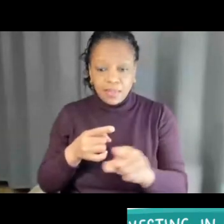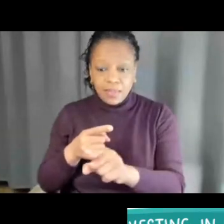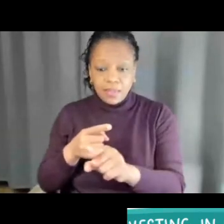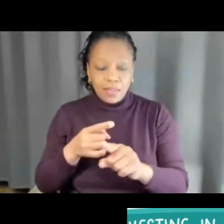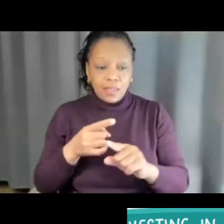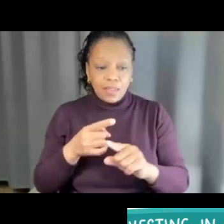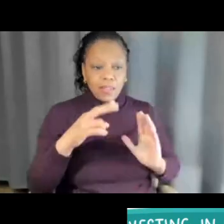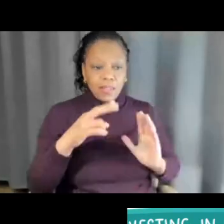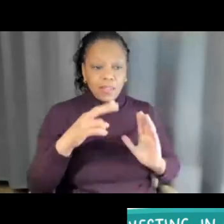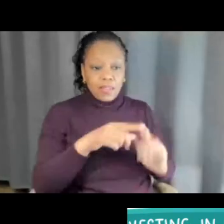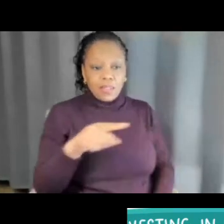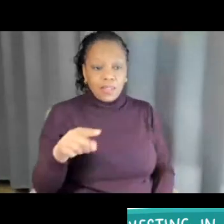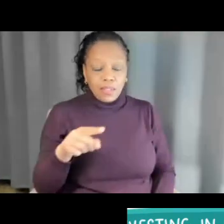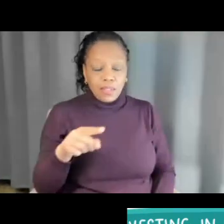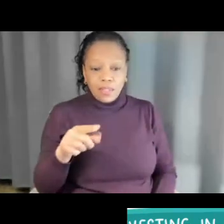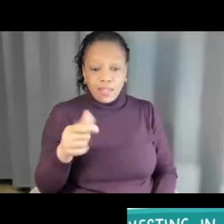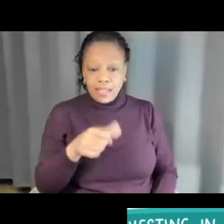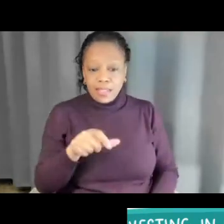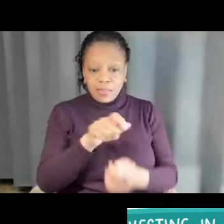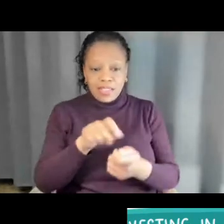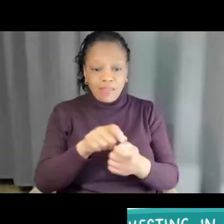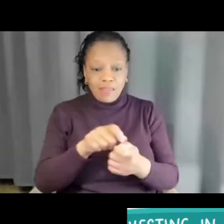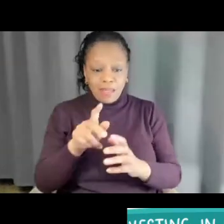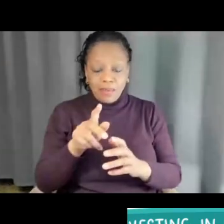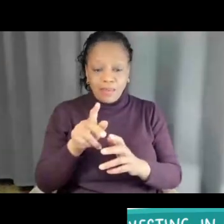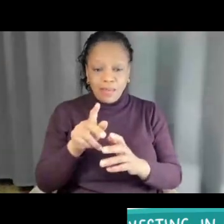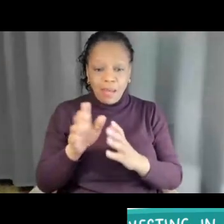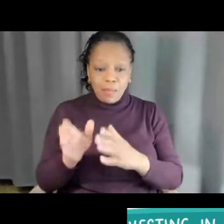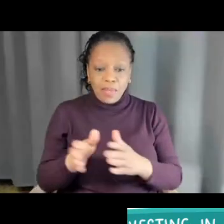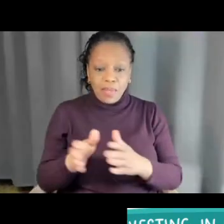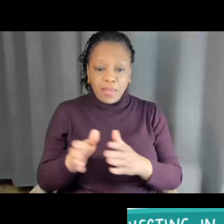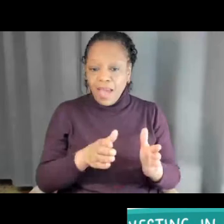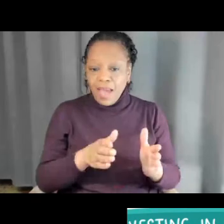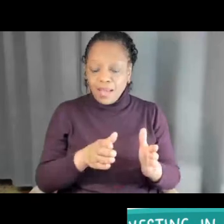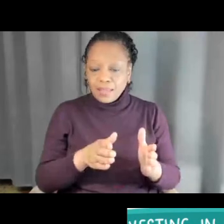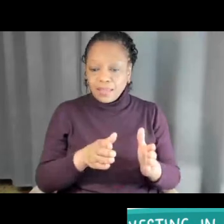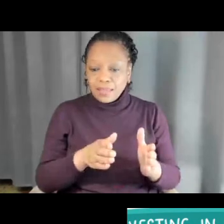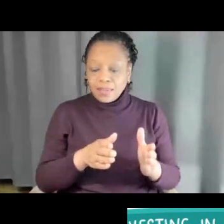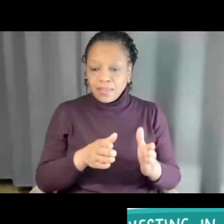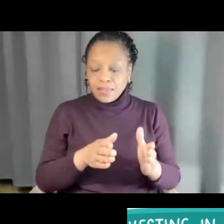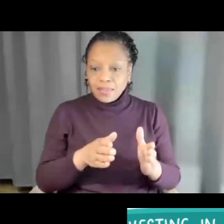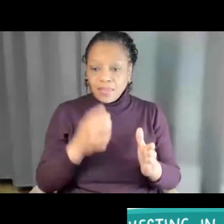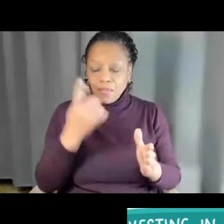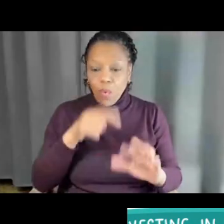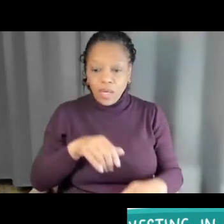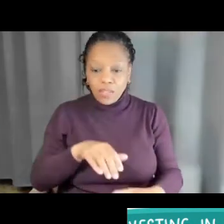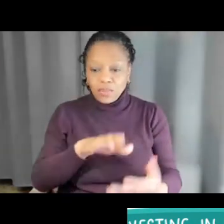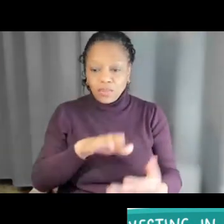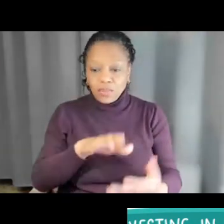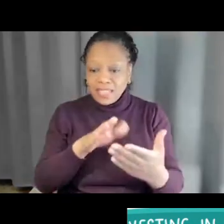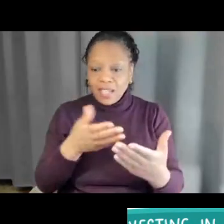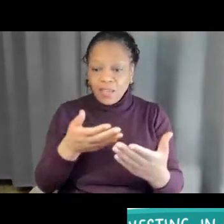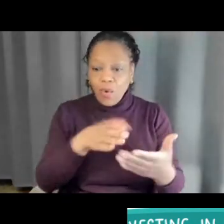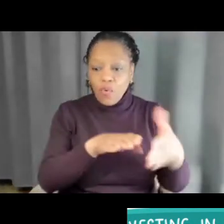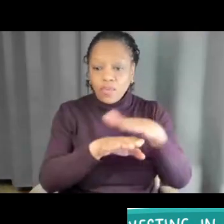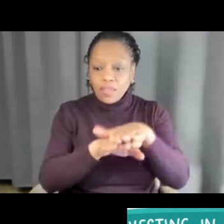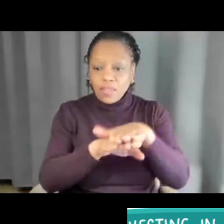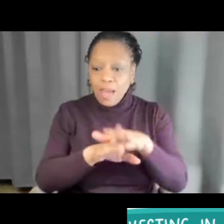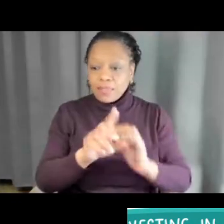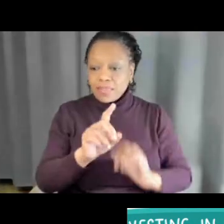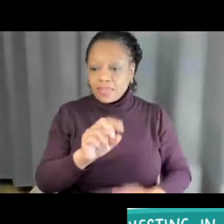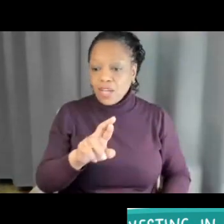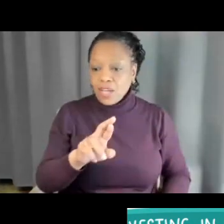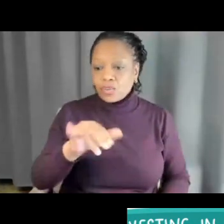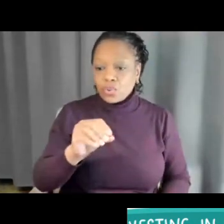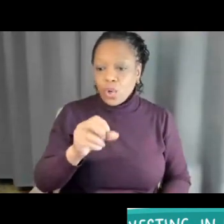in the south suburbs? This is a great question. I mean, really quick, we just saw that the census happened last year.